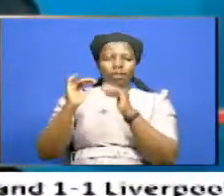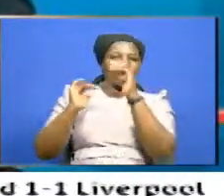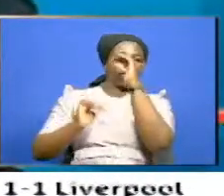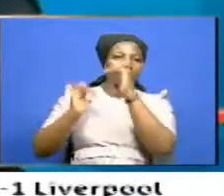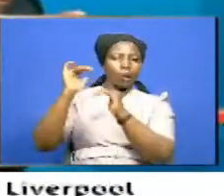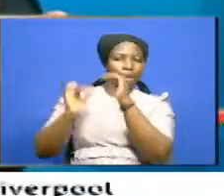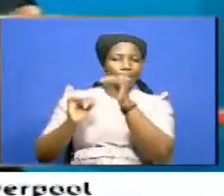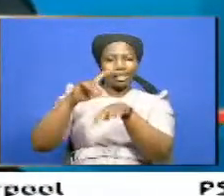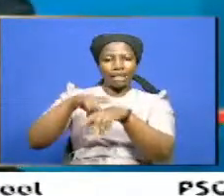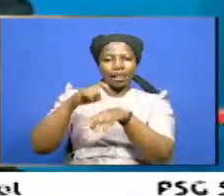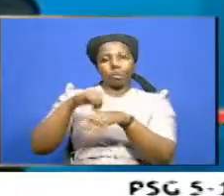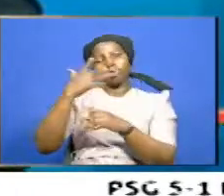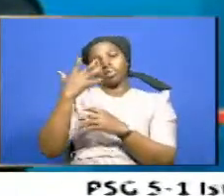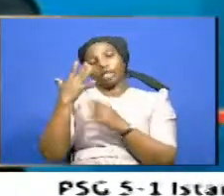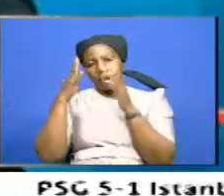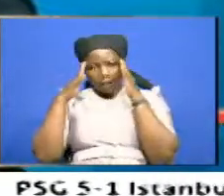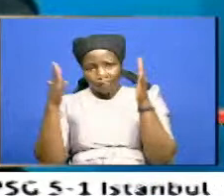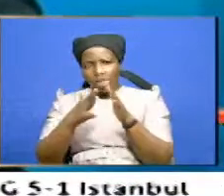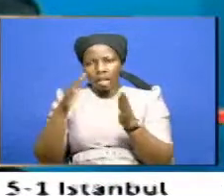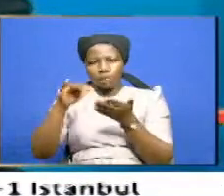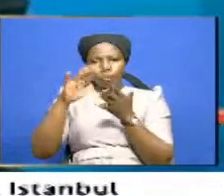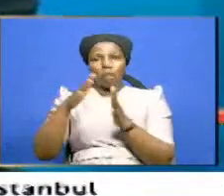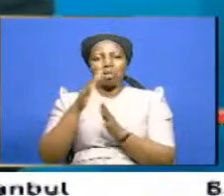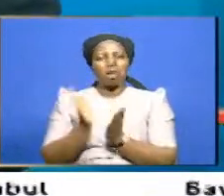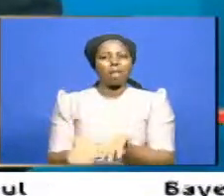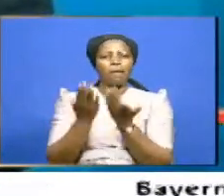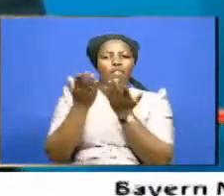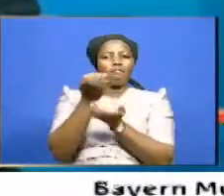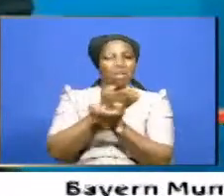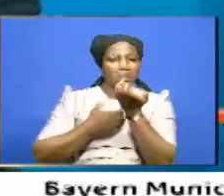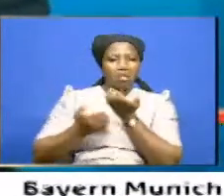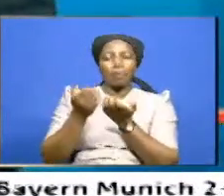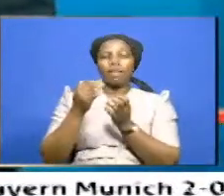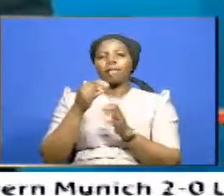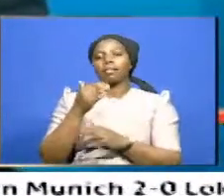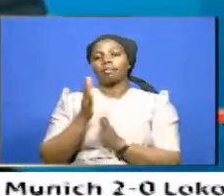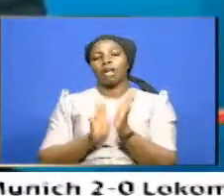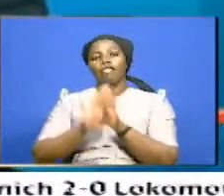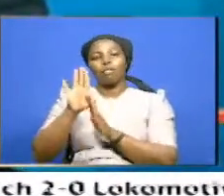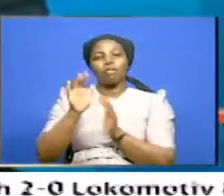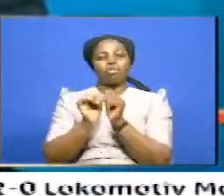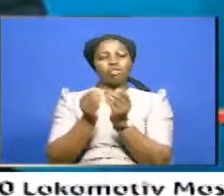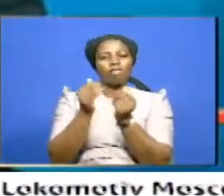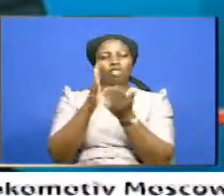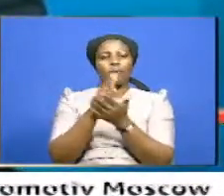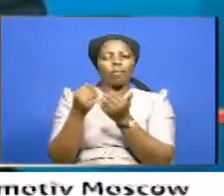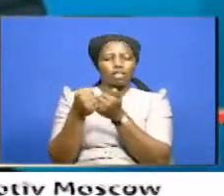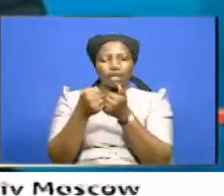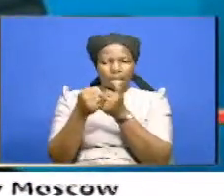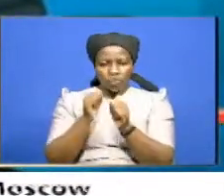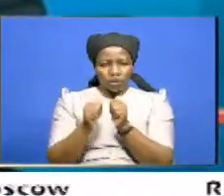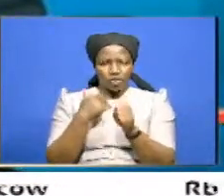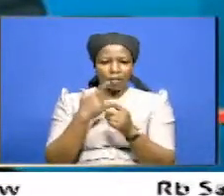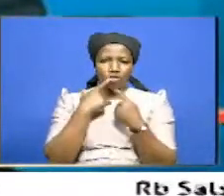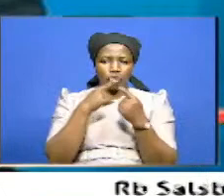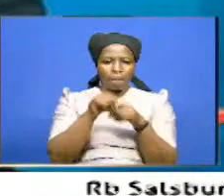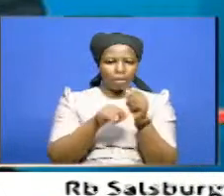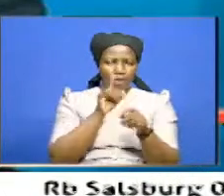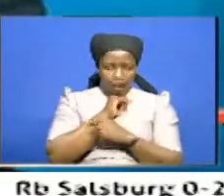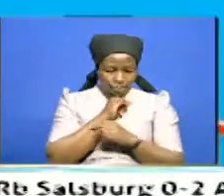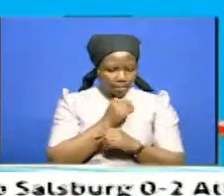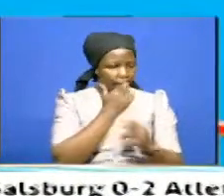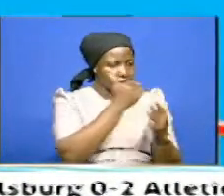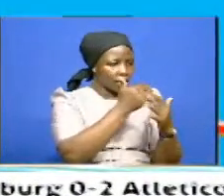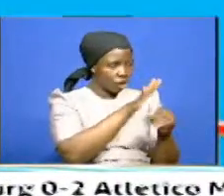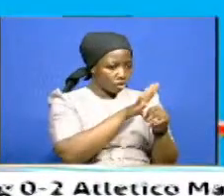more inclusive, broad-based economic development that tackle some of the challenges we've talked about. John, thank you so very much indeed for joining